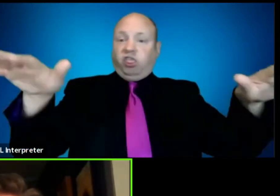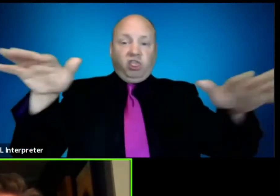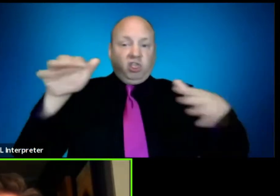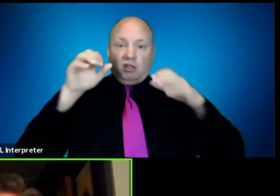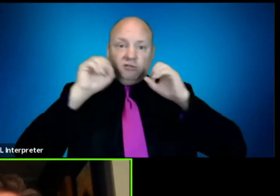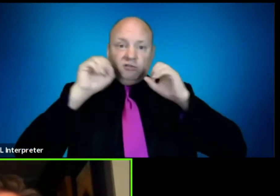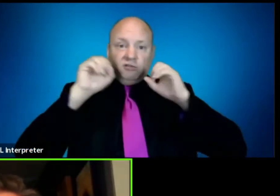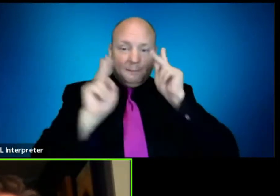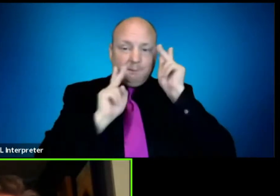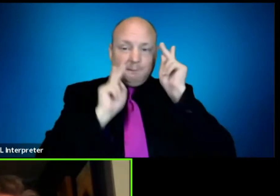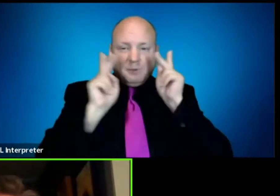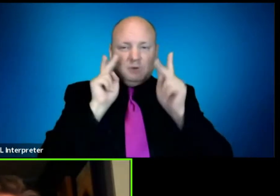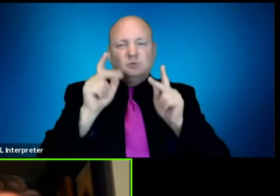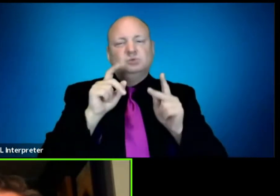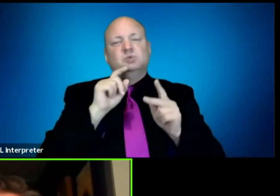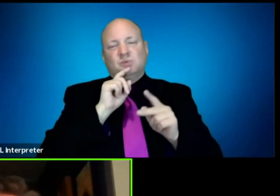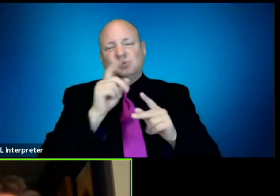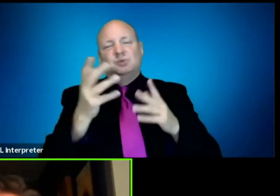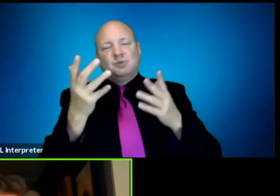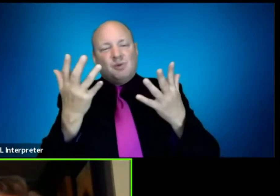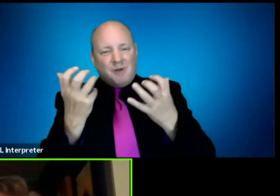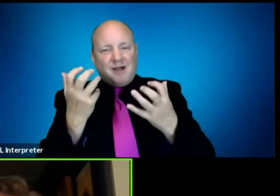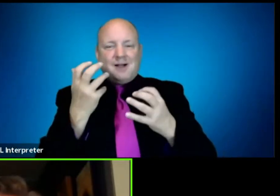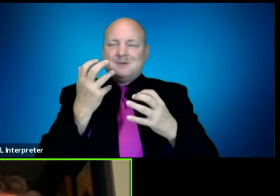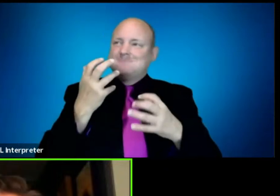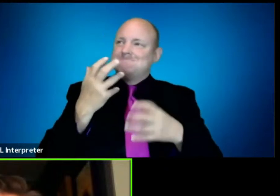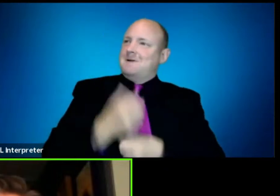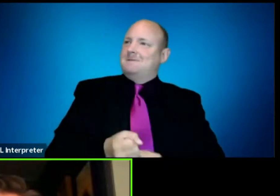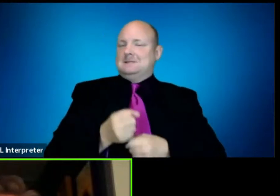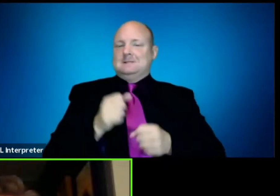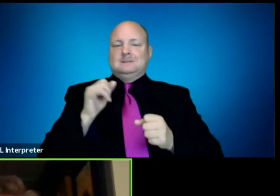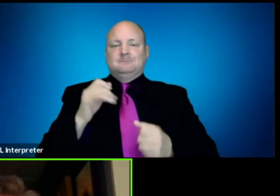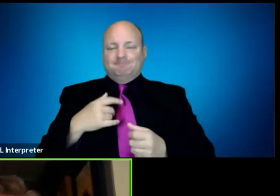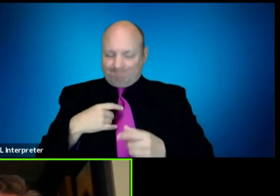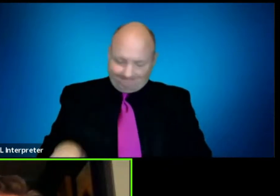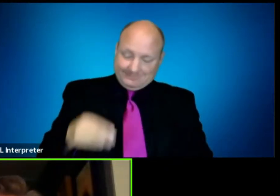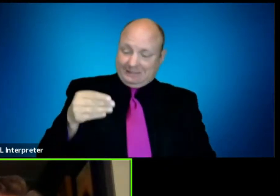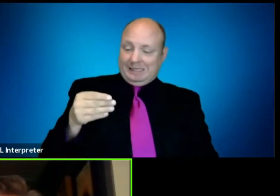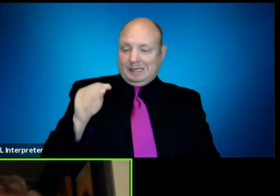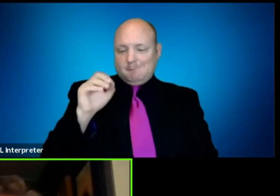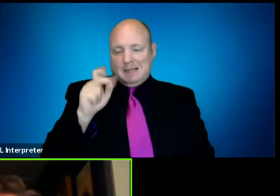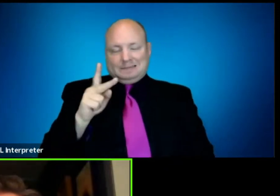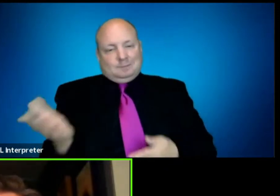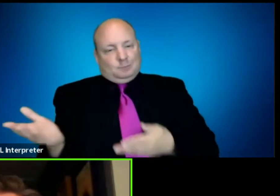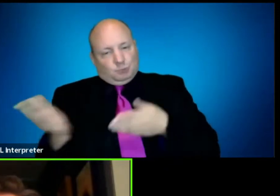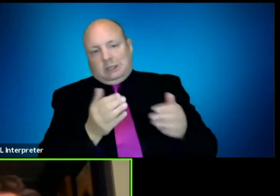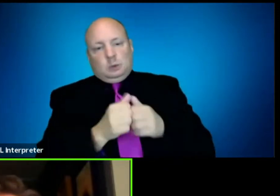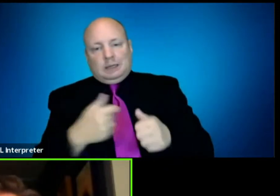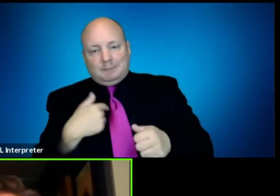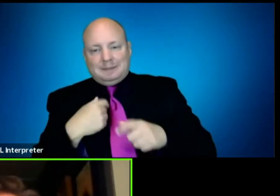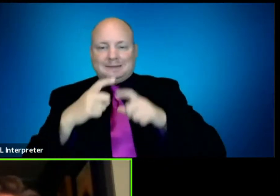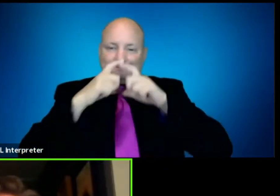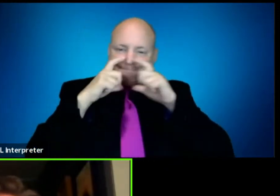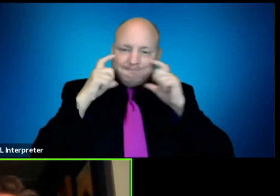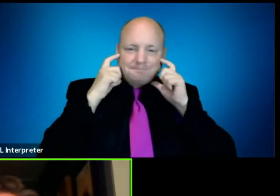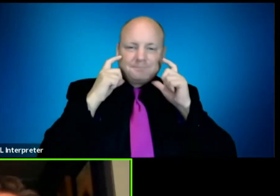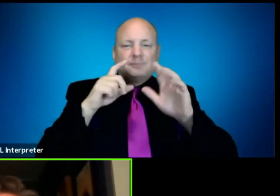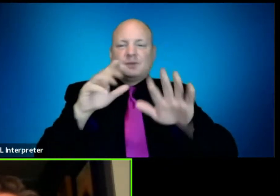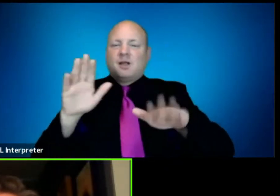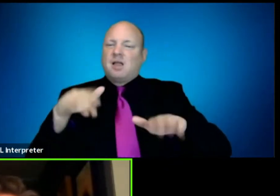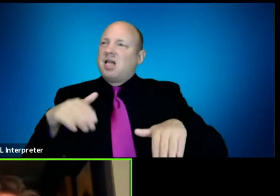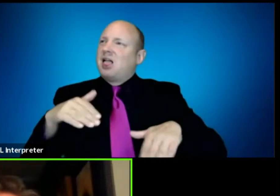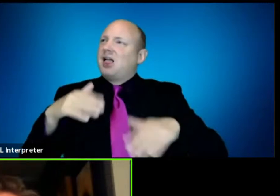can do that, and we're not there yet. But the measures we're taking, wearing our masks, getting vaccinated, and rethinking our